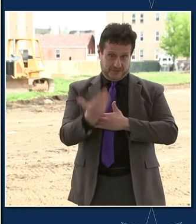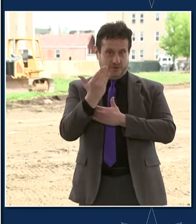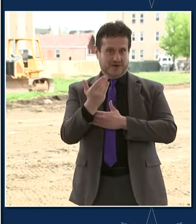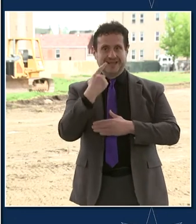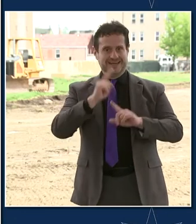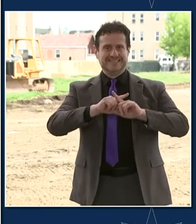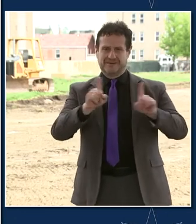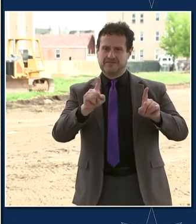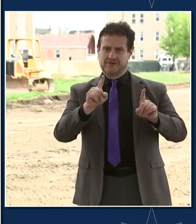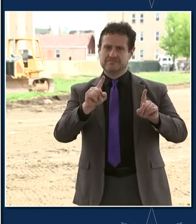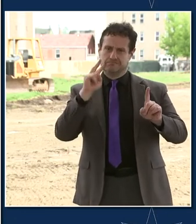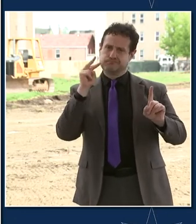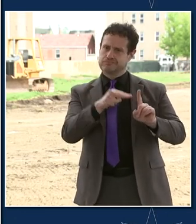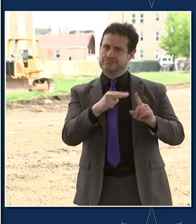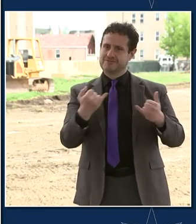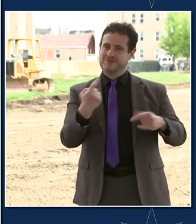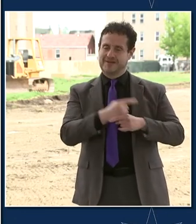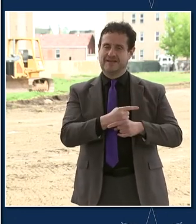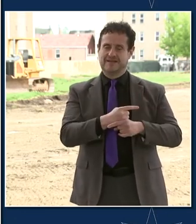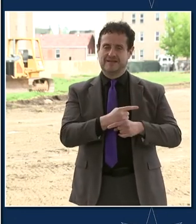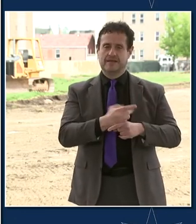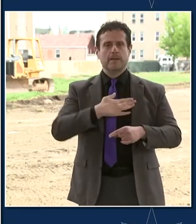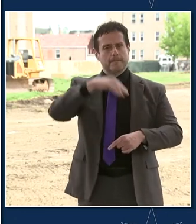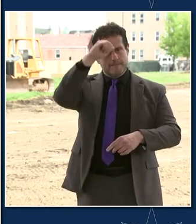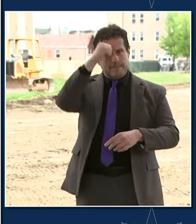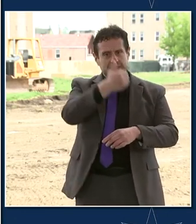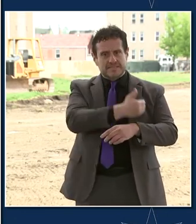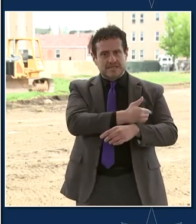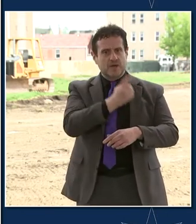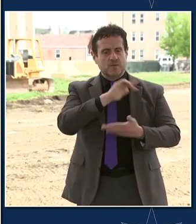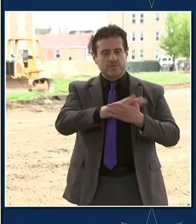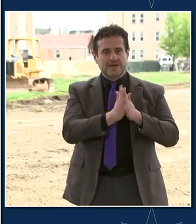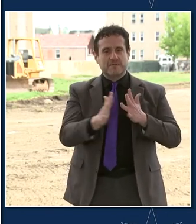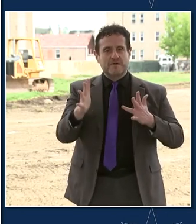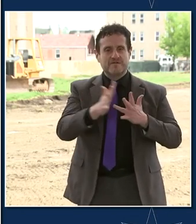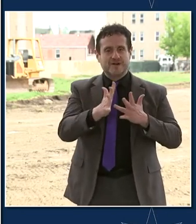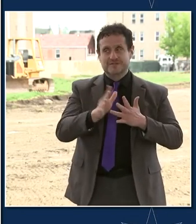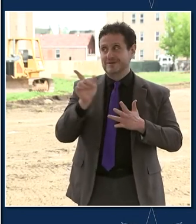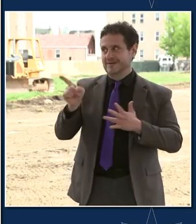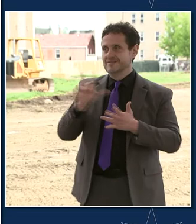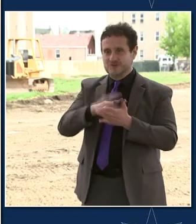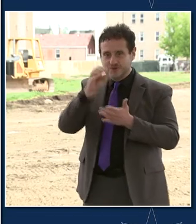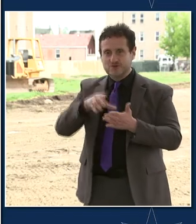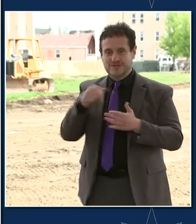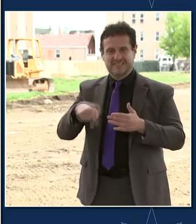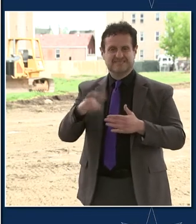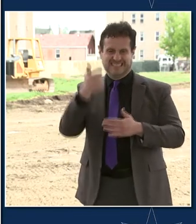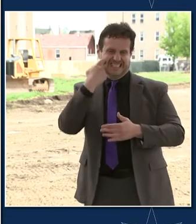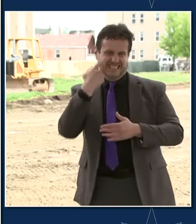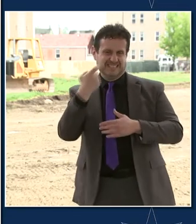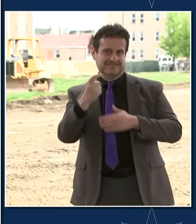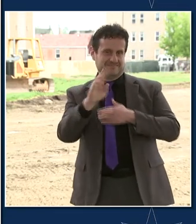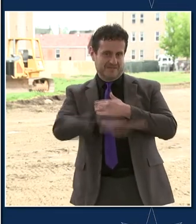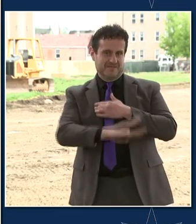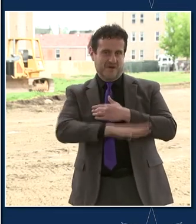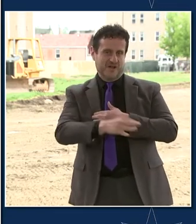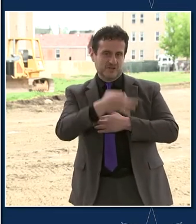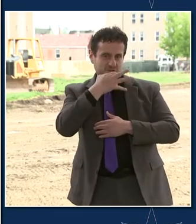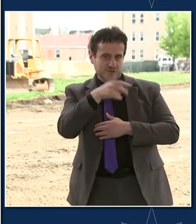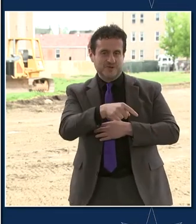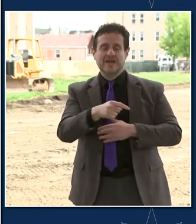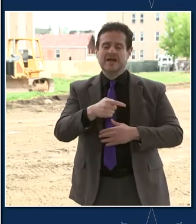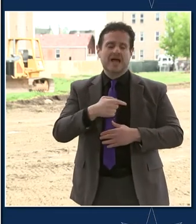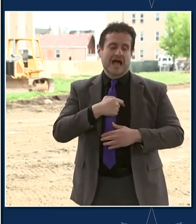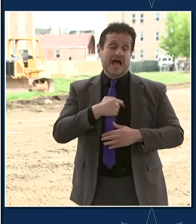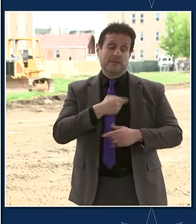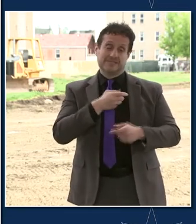today because my son will be starting here as a freshman in the fall. And so I joked with him this morning, I was getting ready. I